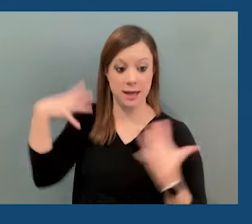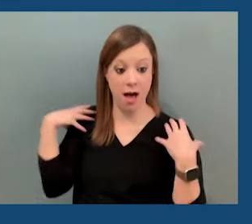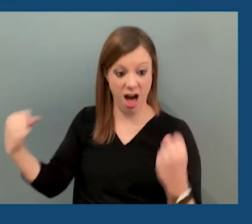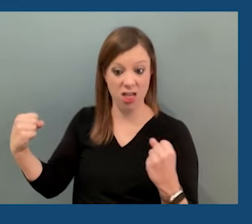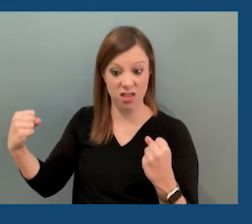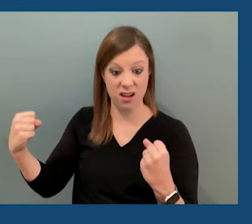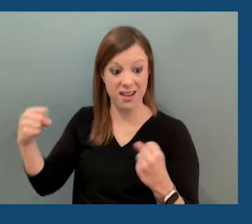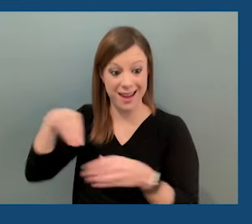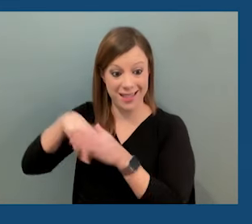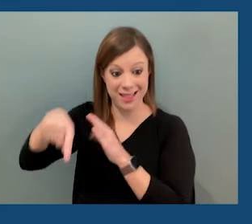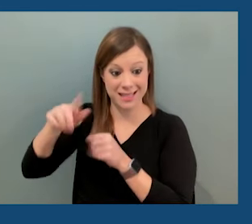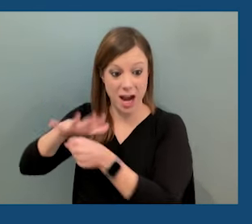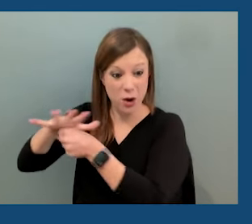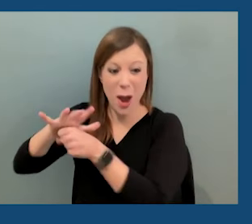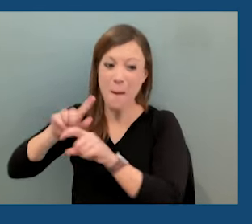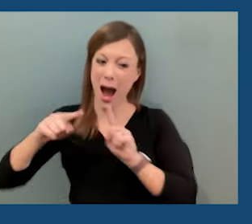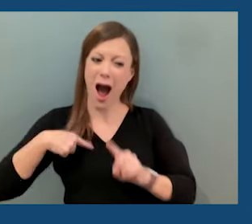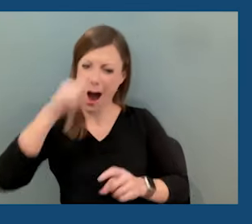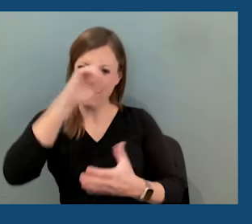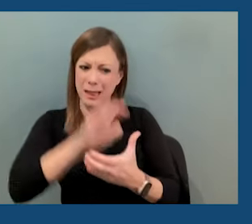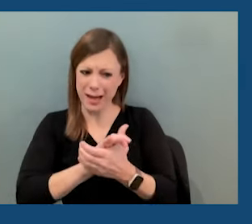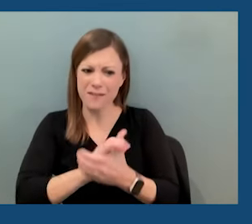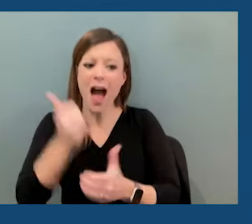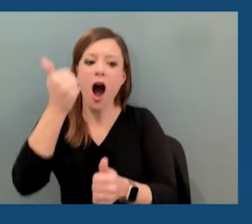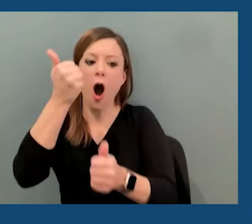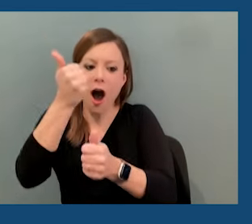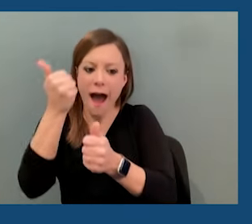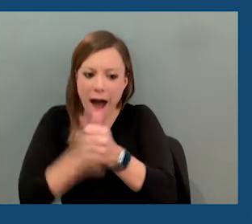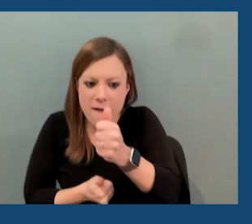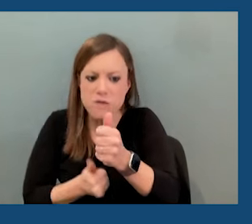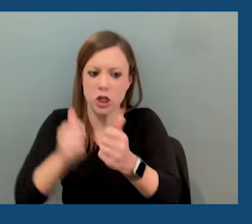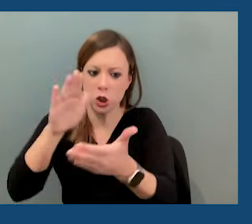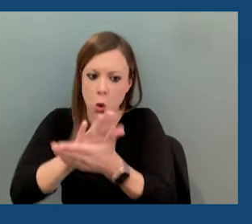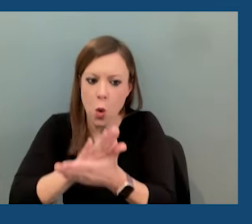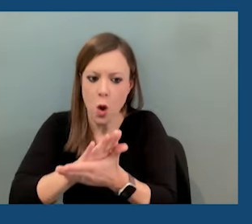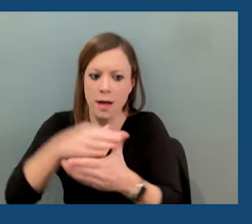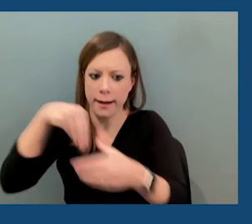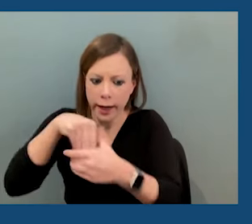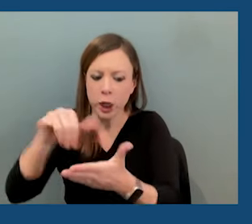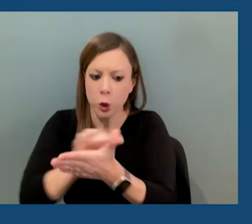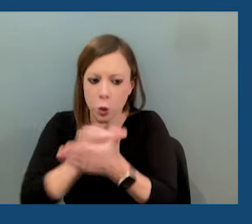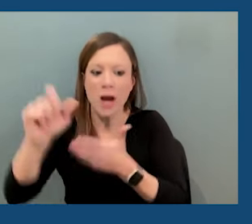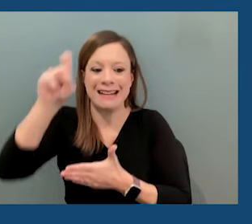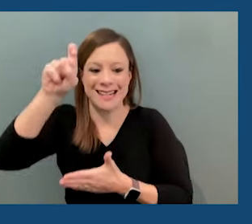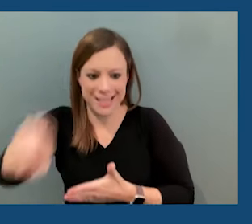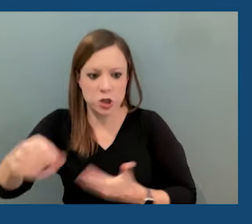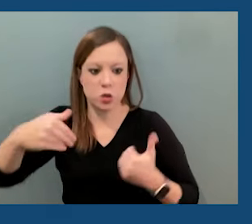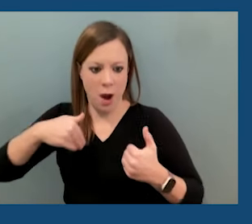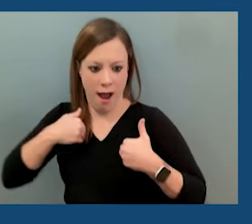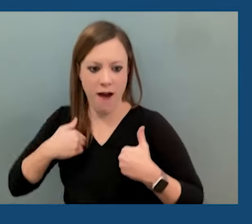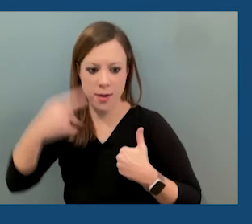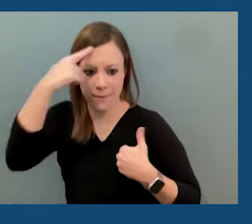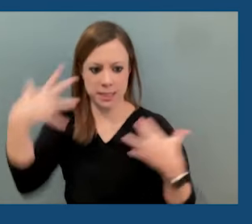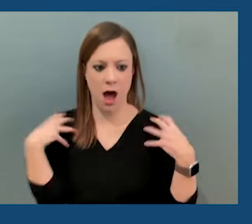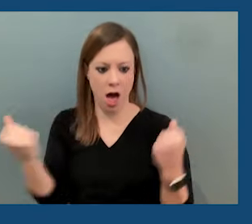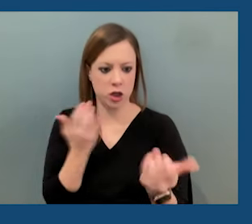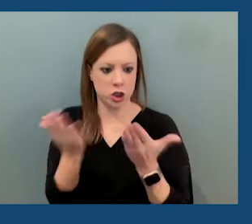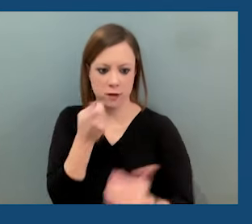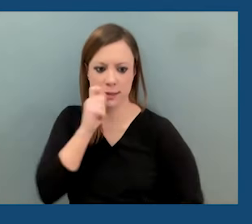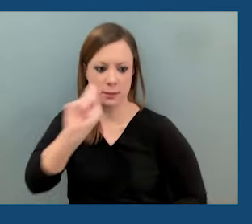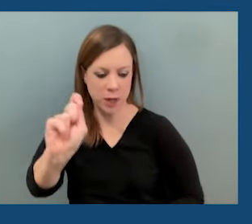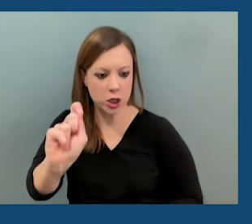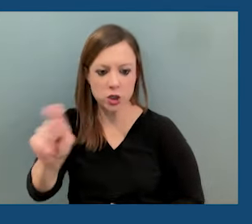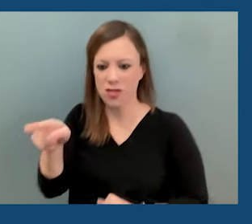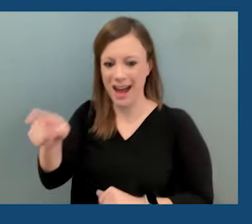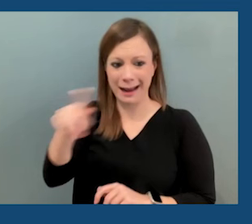every single school should have mental health services for our kids, so we can catch the problems early so they're not relegated to a lifetime of needing our help later on. And